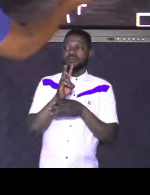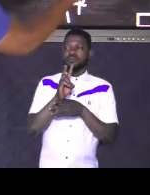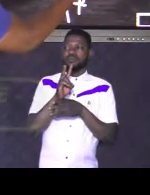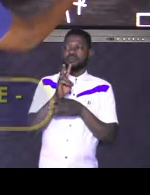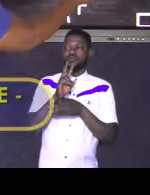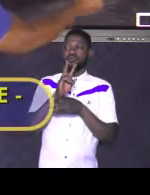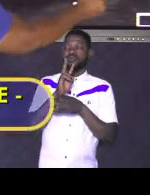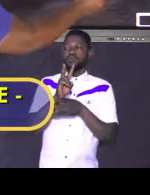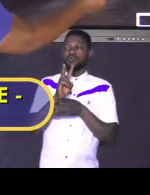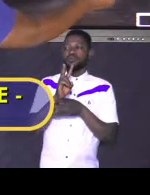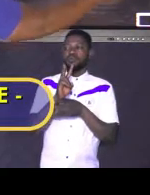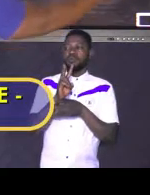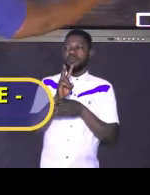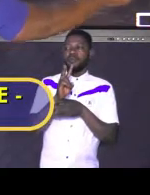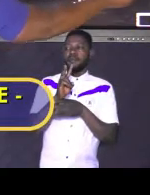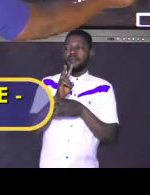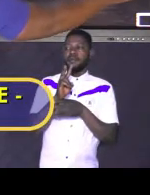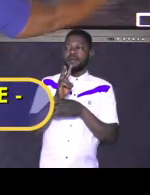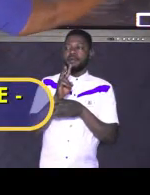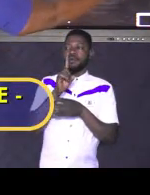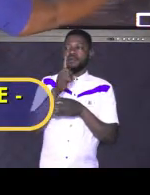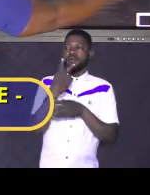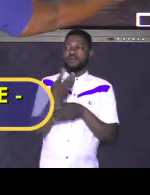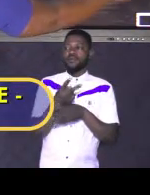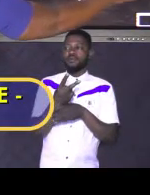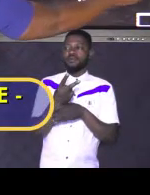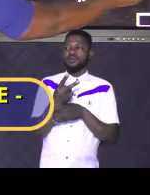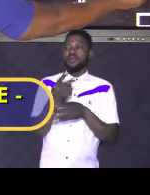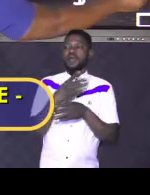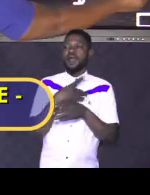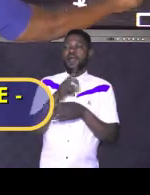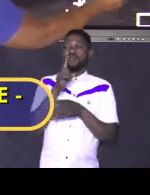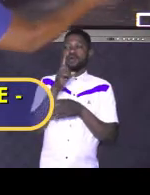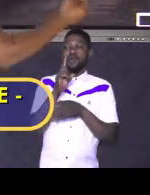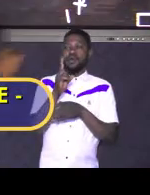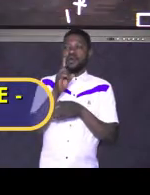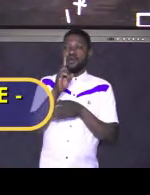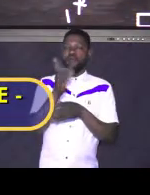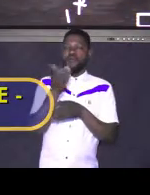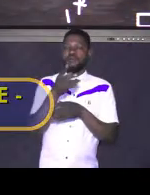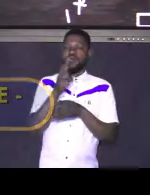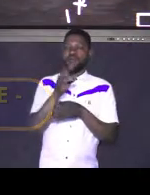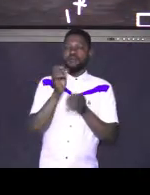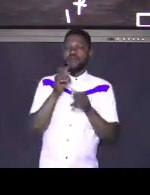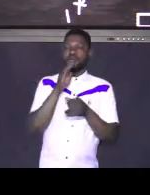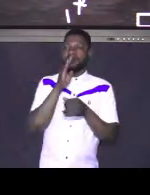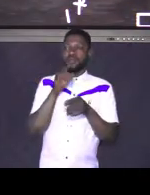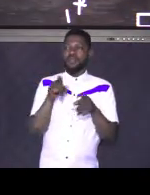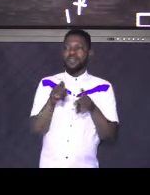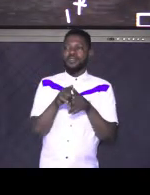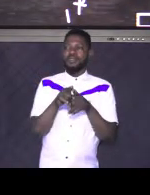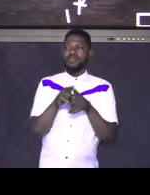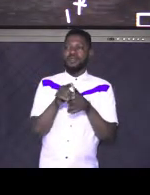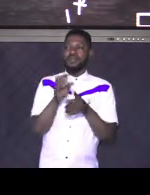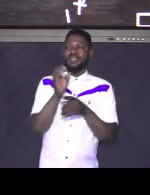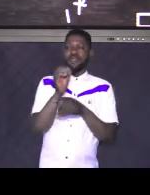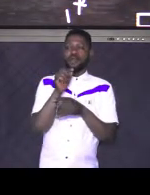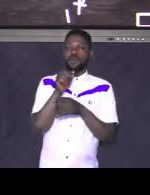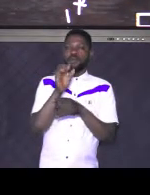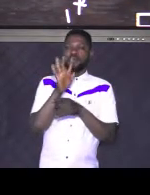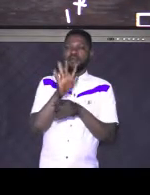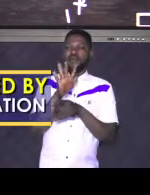times. 2 goes in 5, 2 times. Remaining 1 all over 2. And your 1 all over 2 can be written